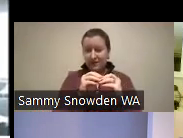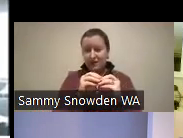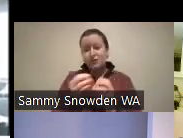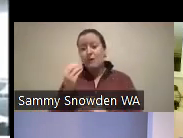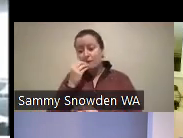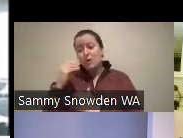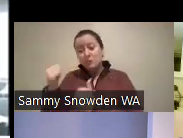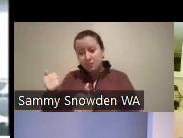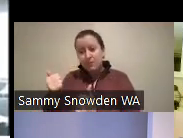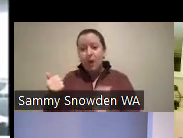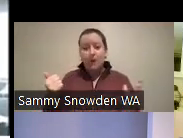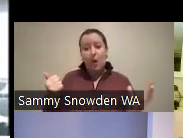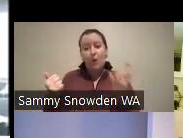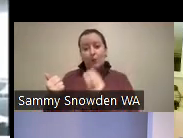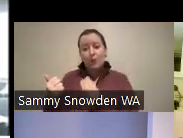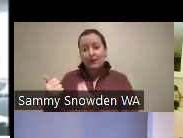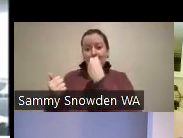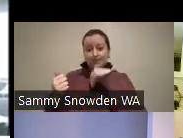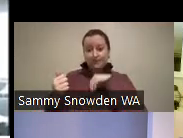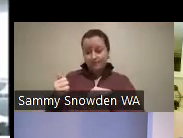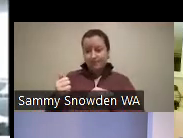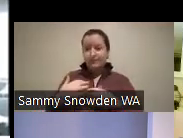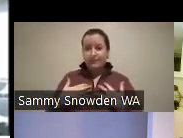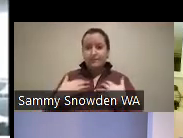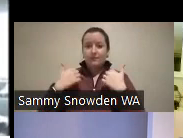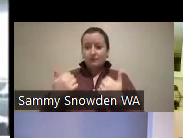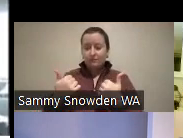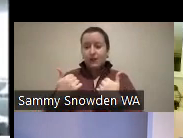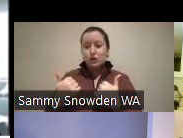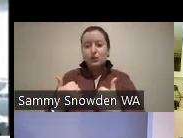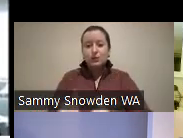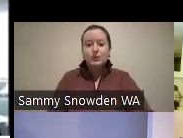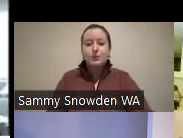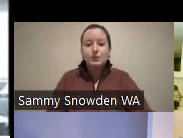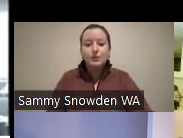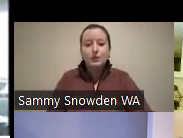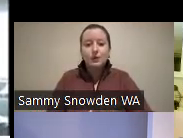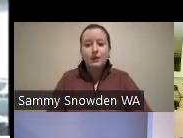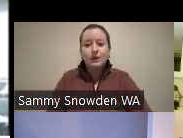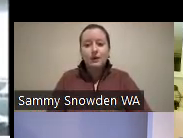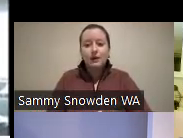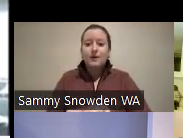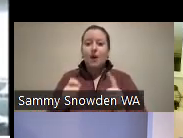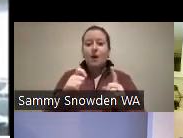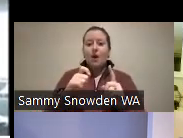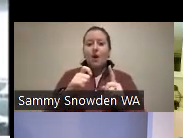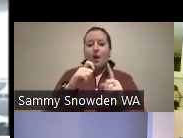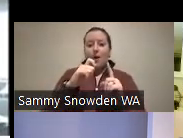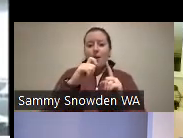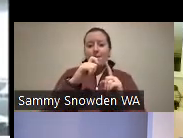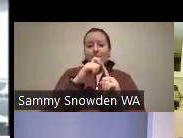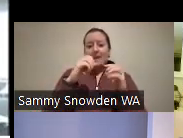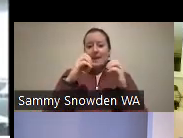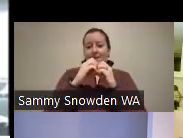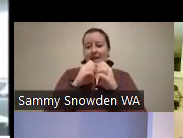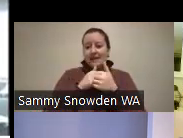food unfortunately just doesn't give us what we need today. So you've got the Lifelong Vitality Pack, and then of course you have the probiotics to give